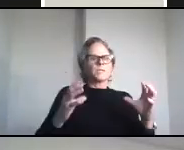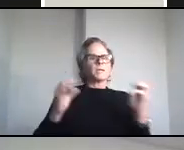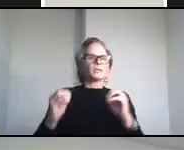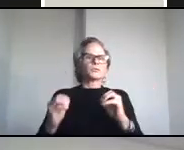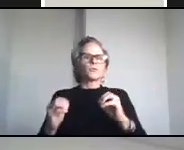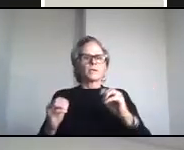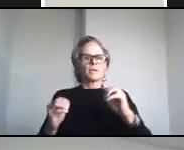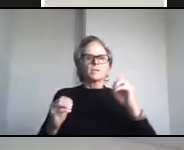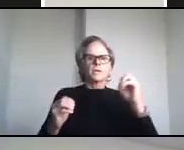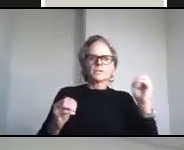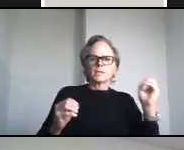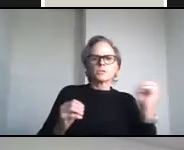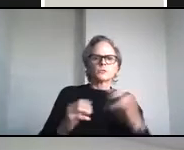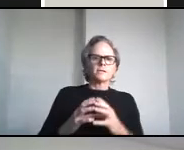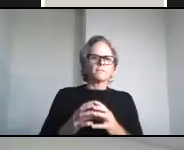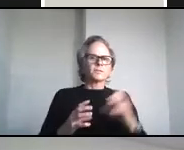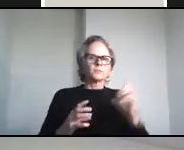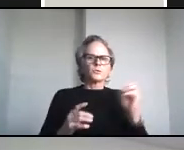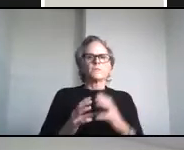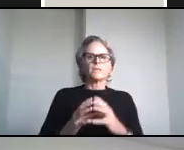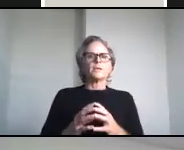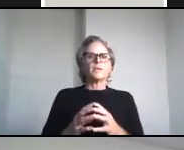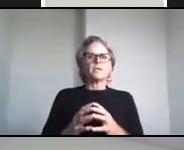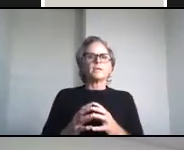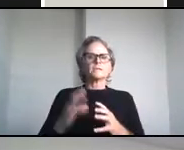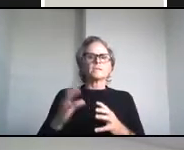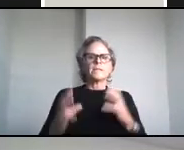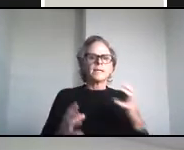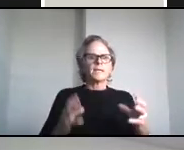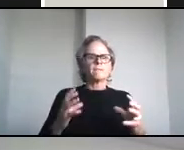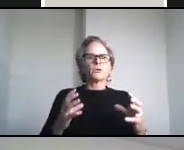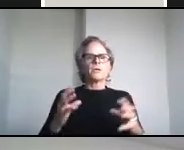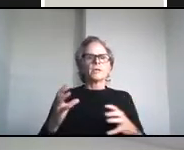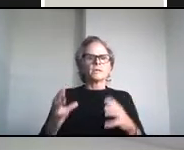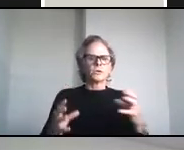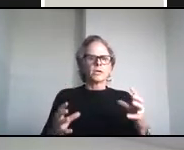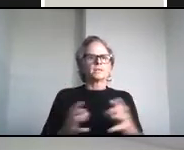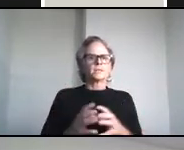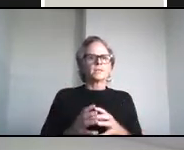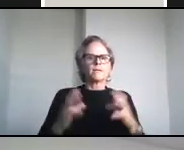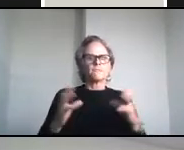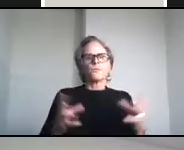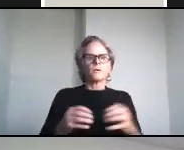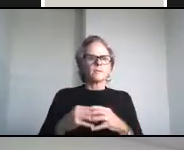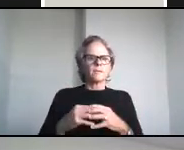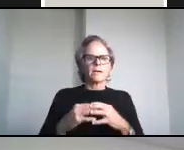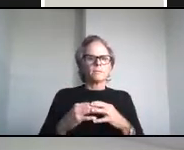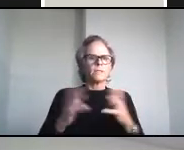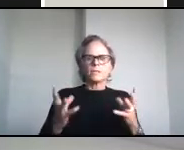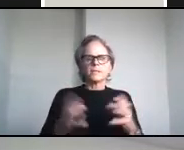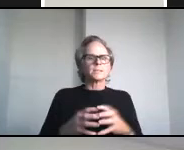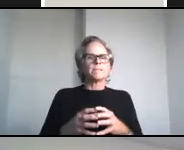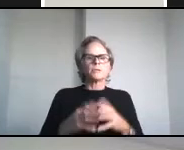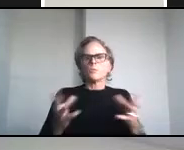librarian, while telling the story, tells the history of this room that they're in. And it's a beginning of learning and curiosity about form and